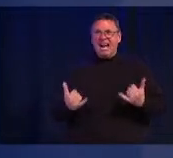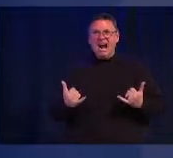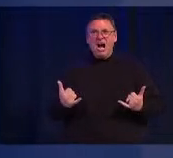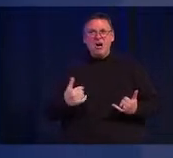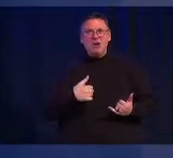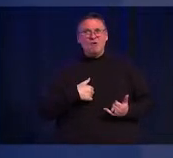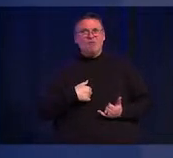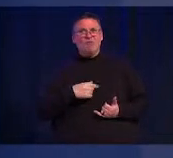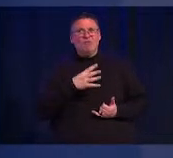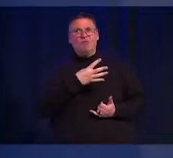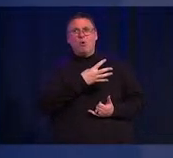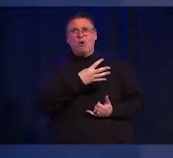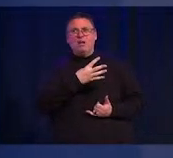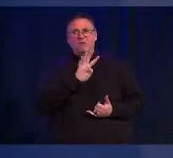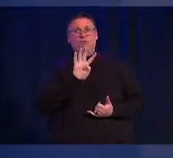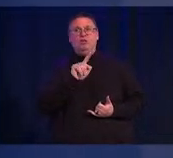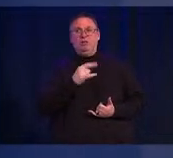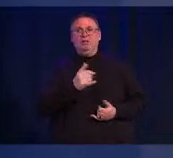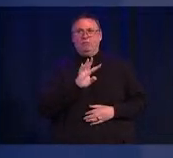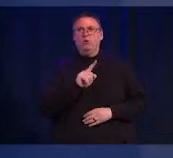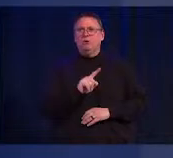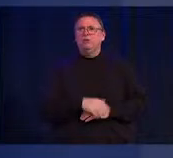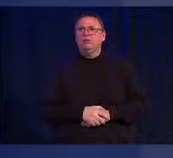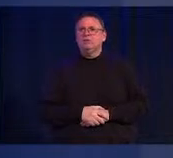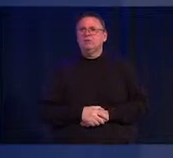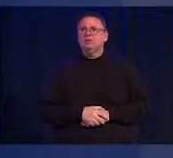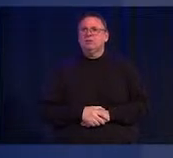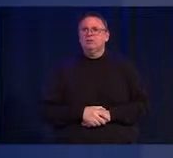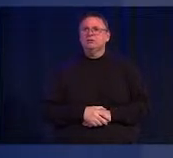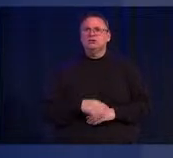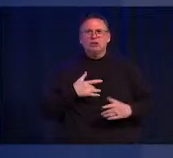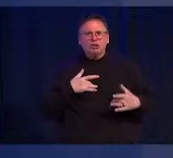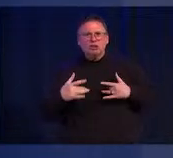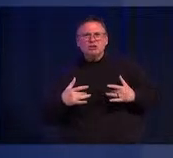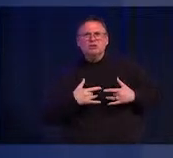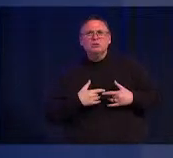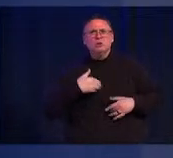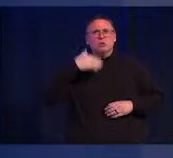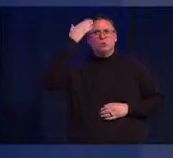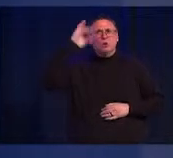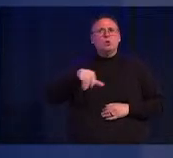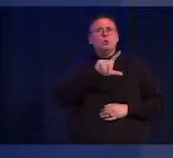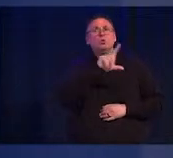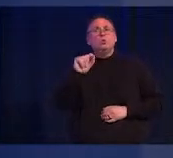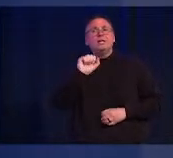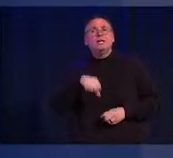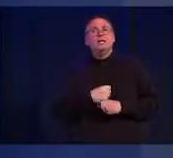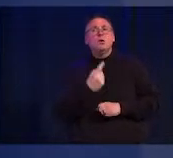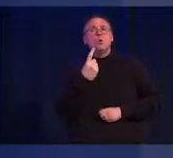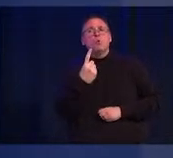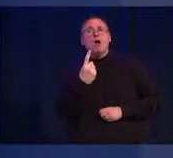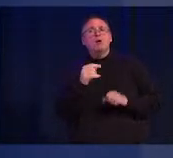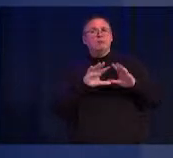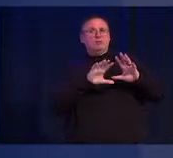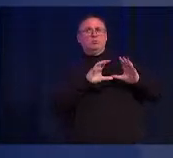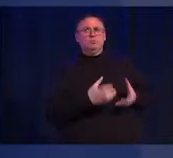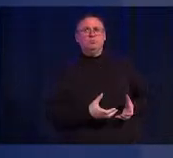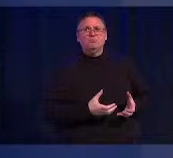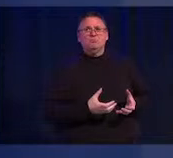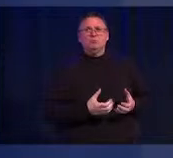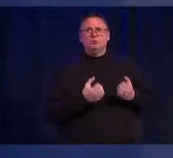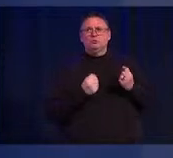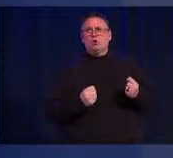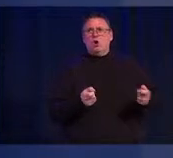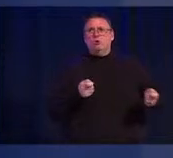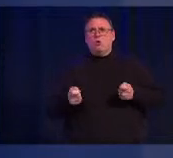so it is very concerning. I also know, too, that that's because of 20 years of one-party rule that has had total control of